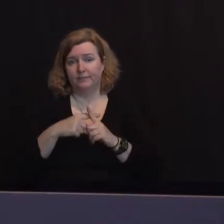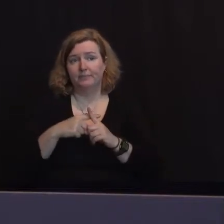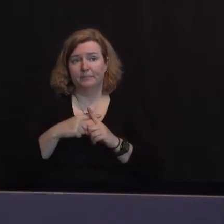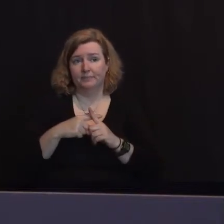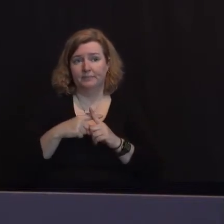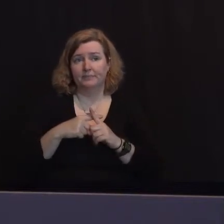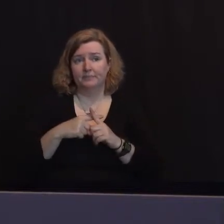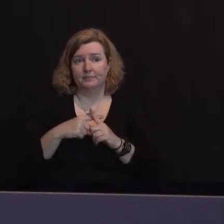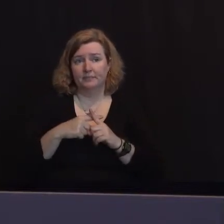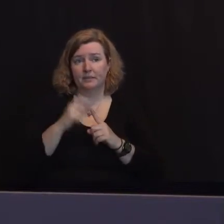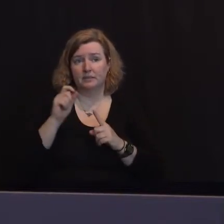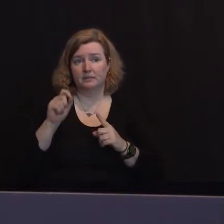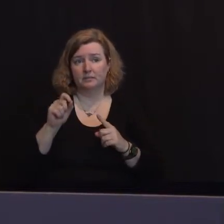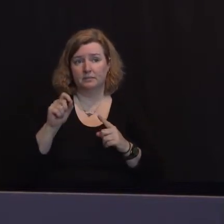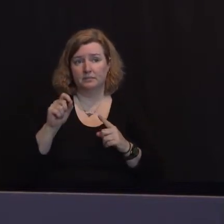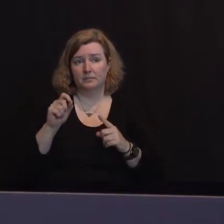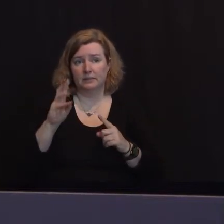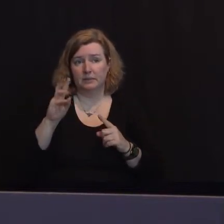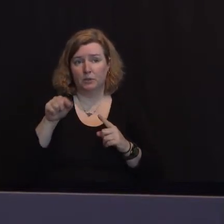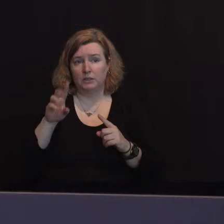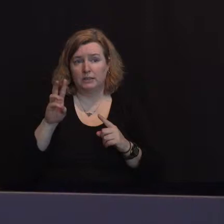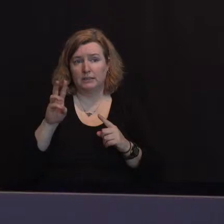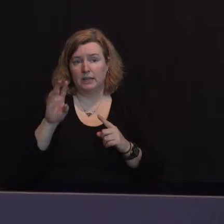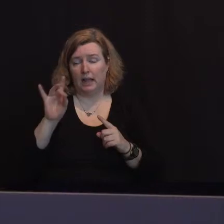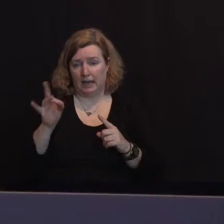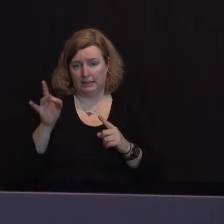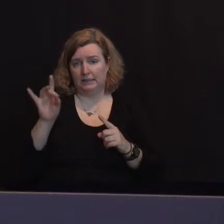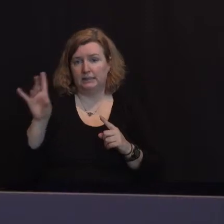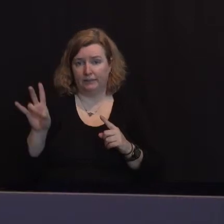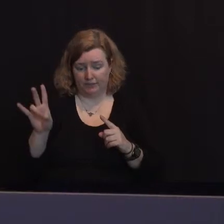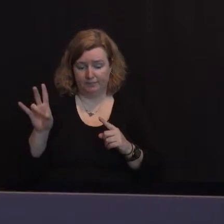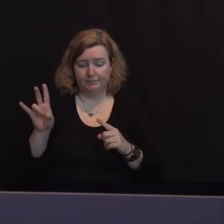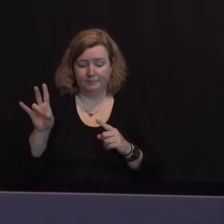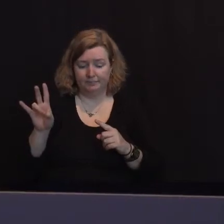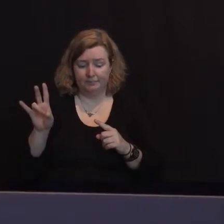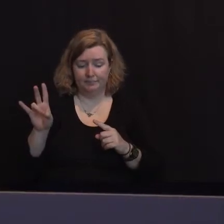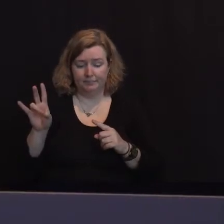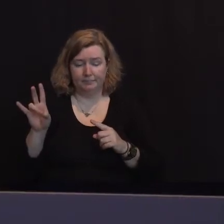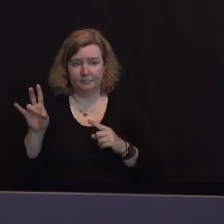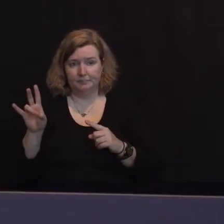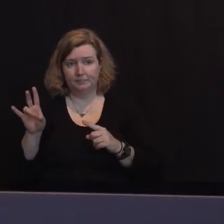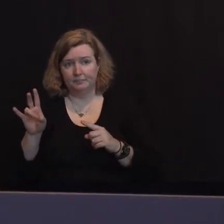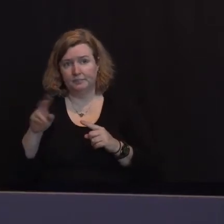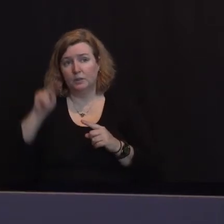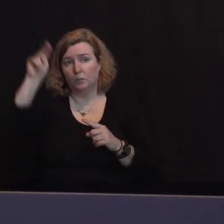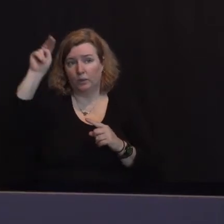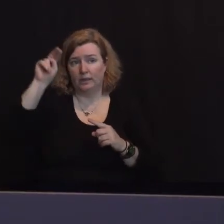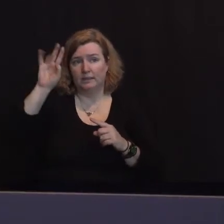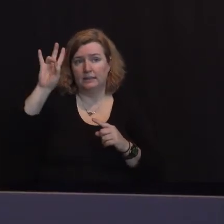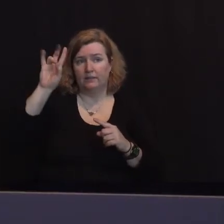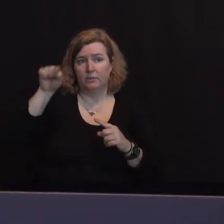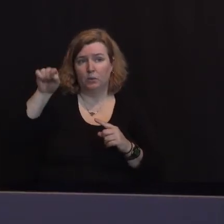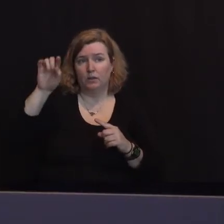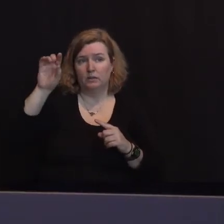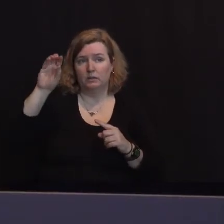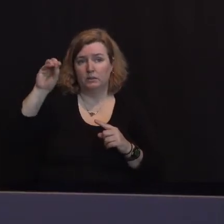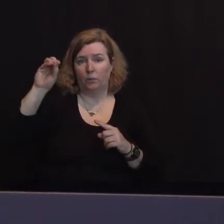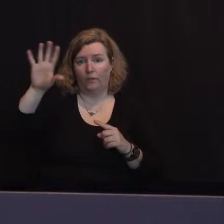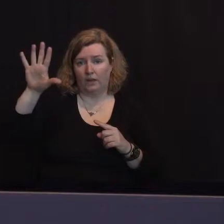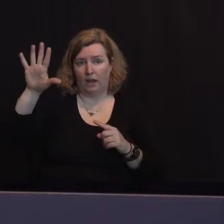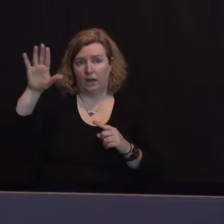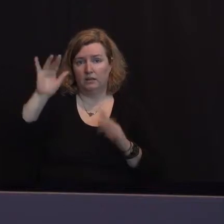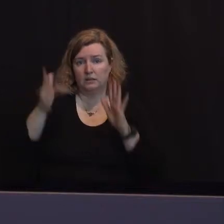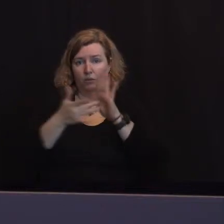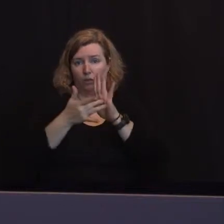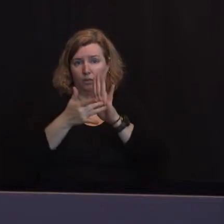is 6.87, as mentioned earlier. In the northern region, 7.05%, central